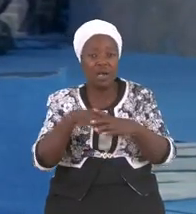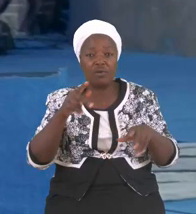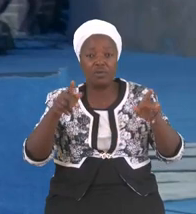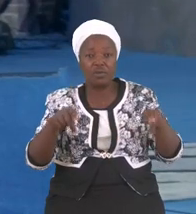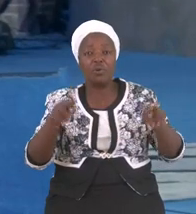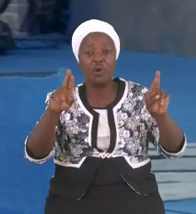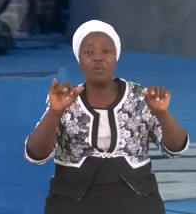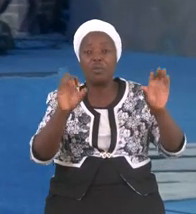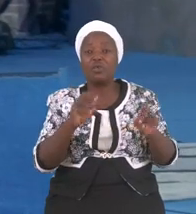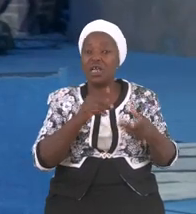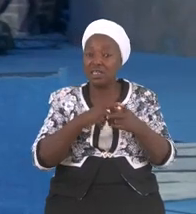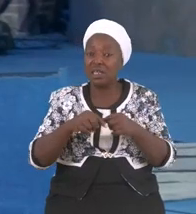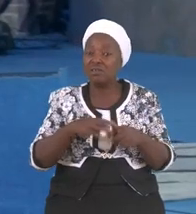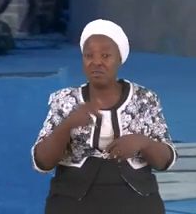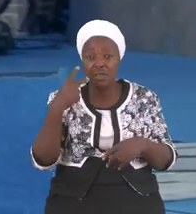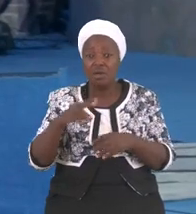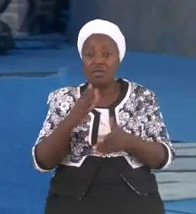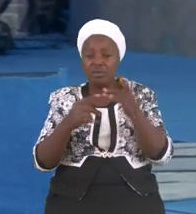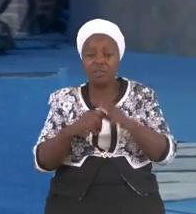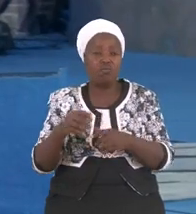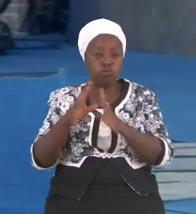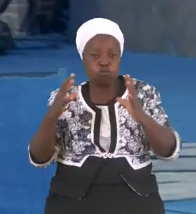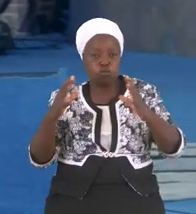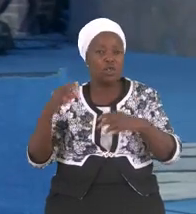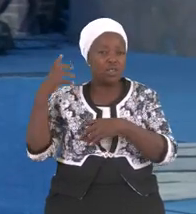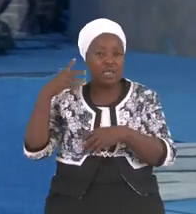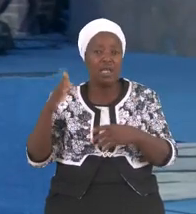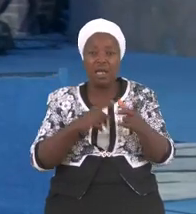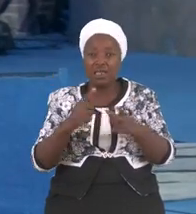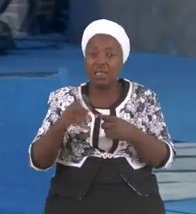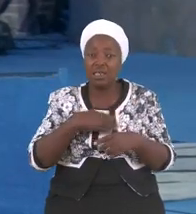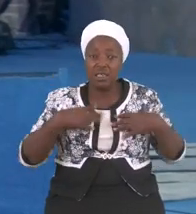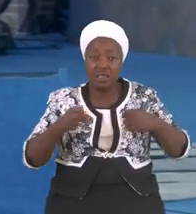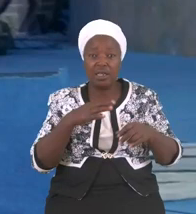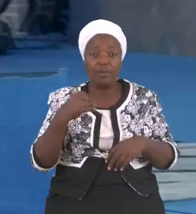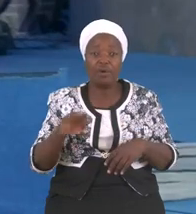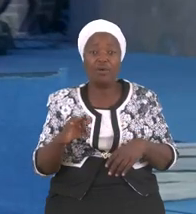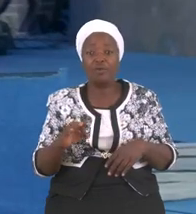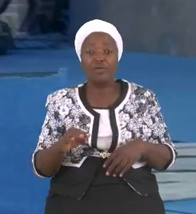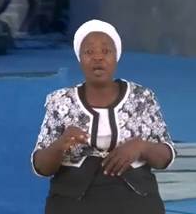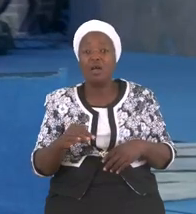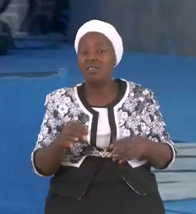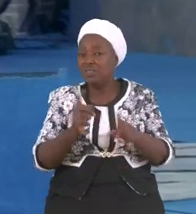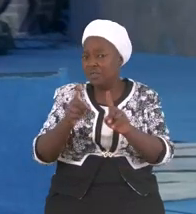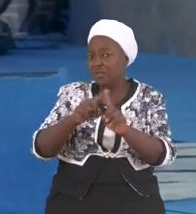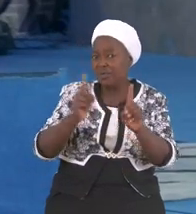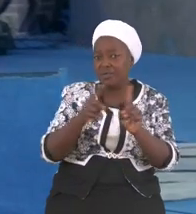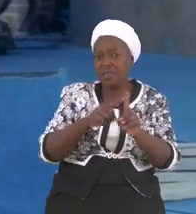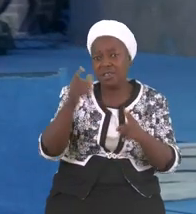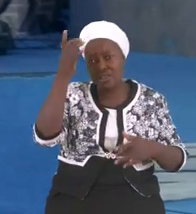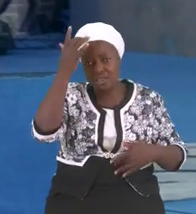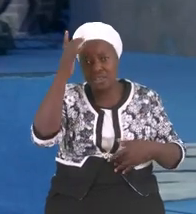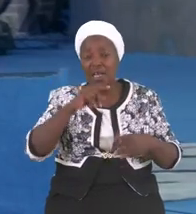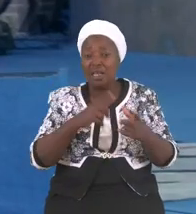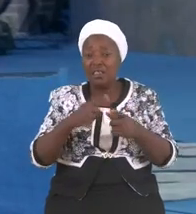and something swollen there. He healed them of paralysis. He healed them of blindnesses where came. And he's done that